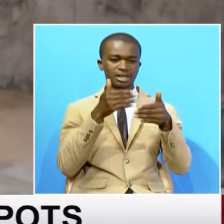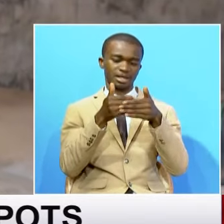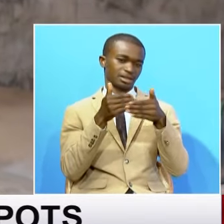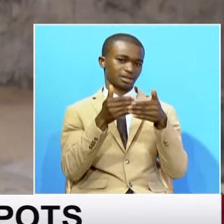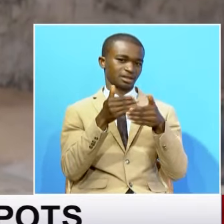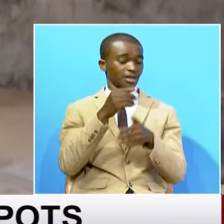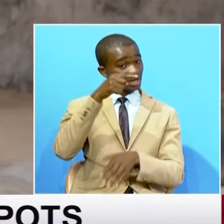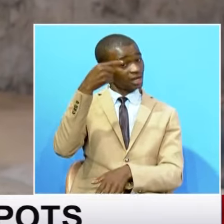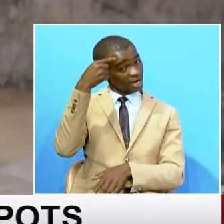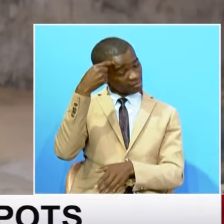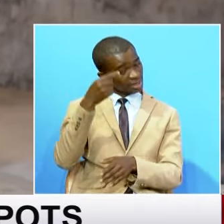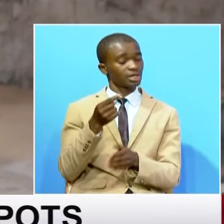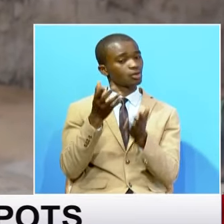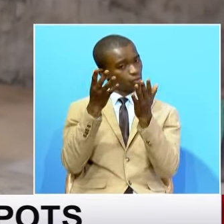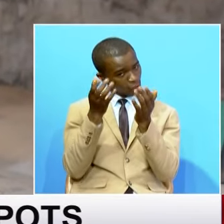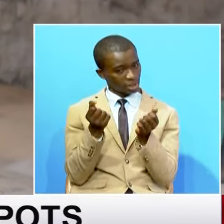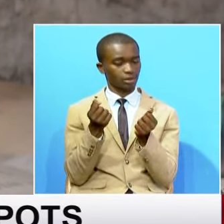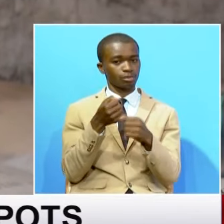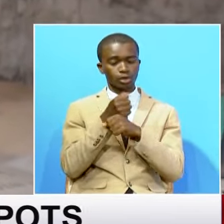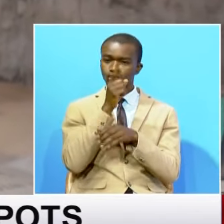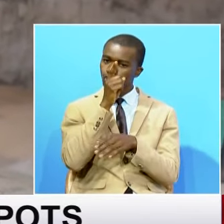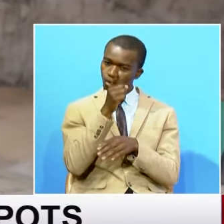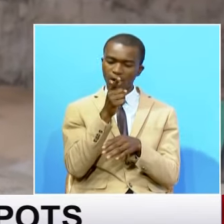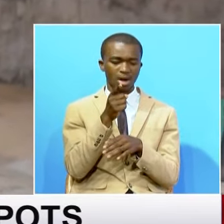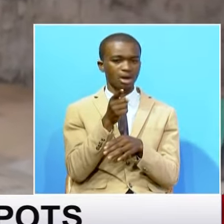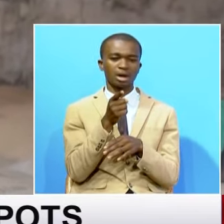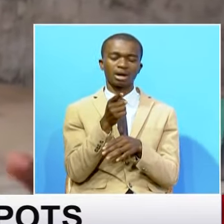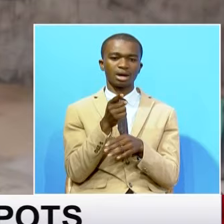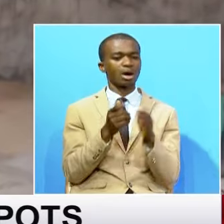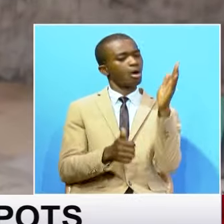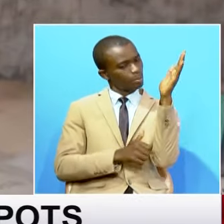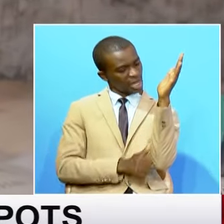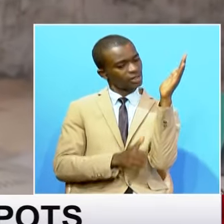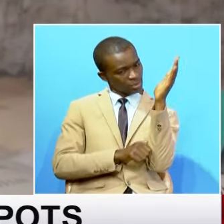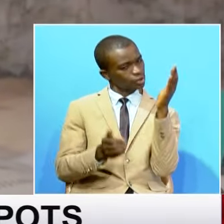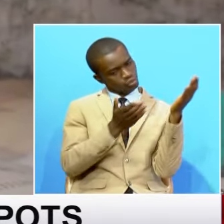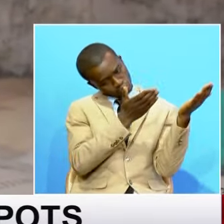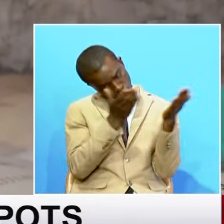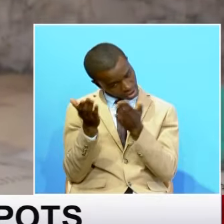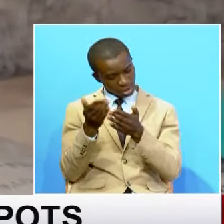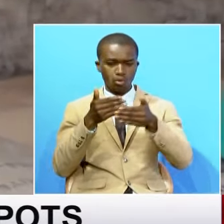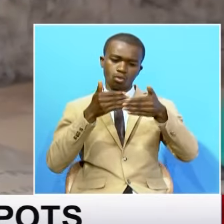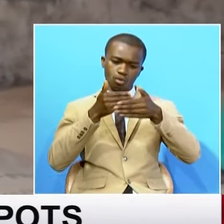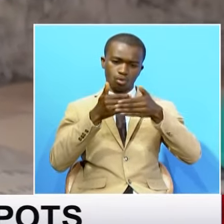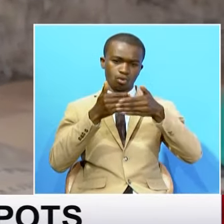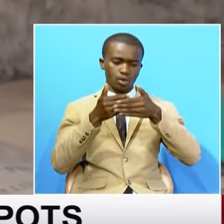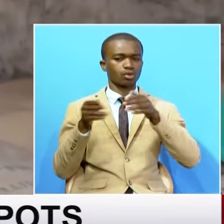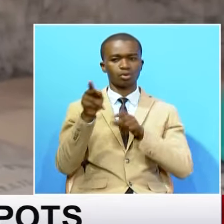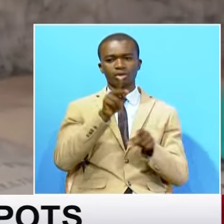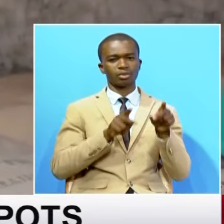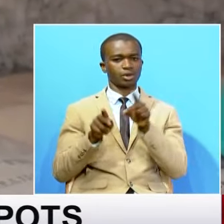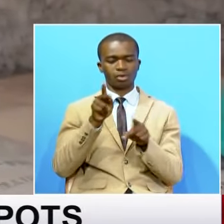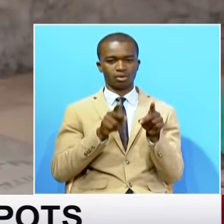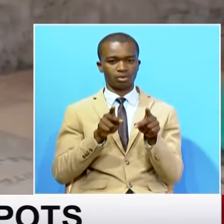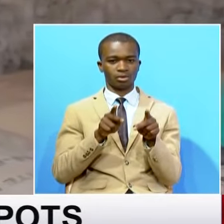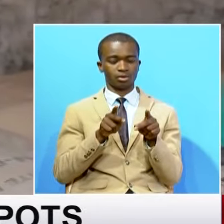government stands for, to ensure that the stocks are taken closer to the people. This is what your